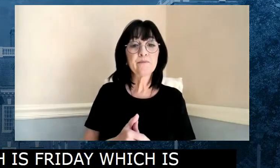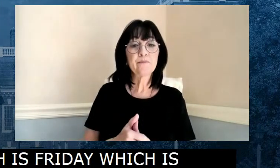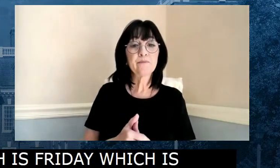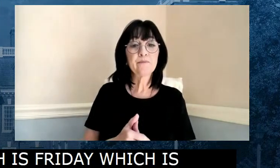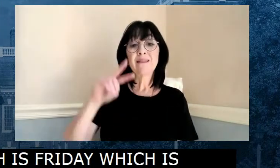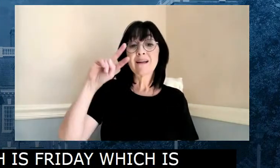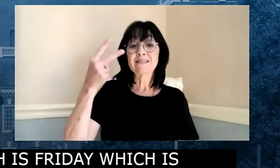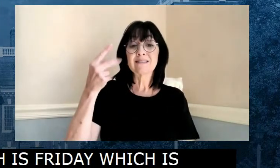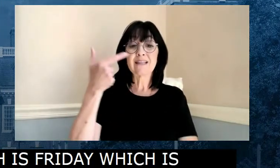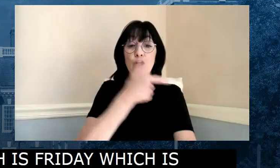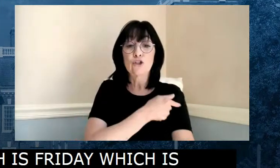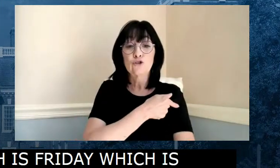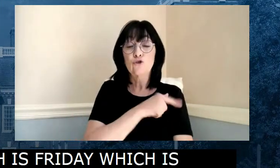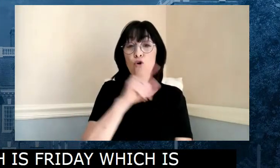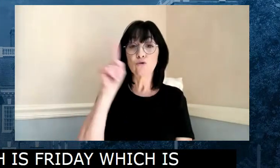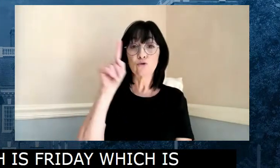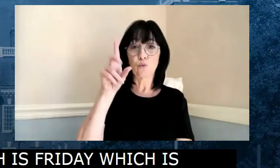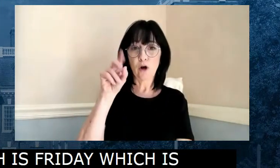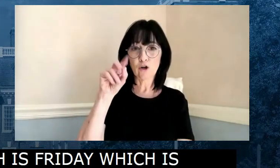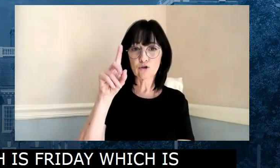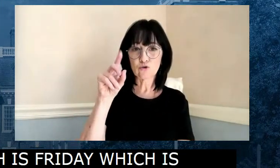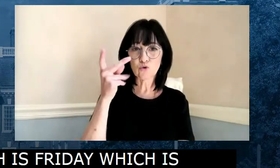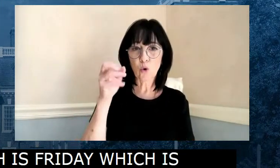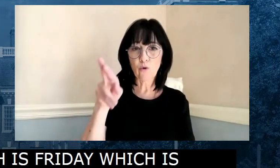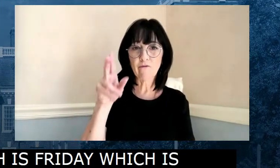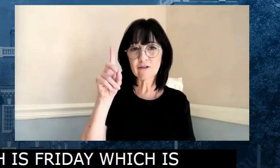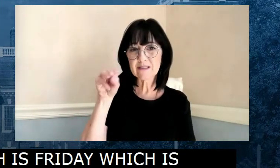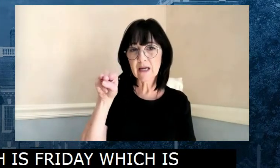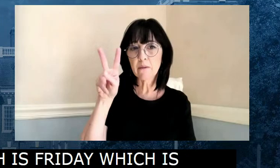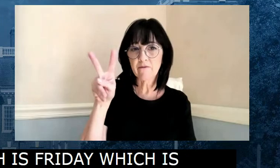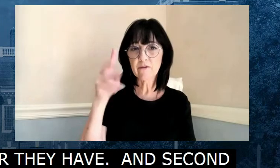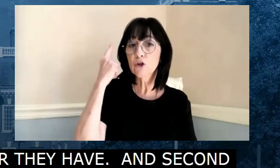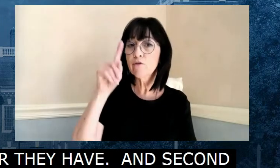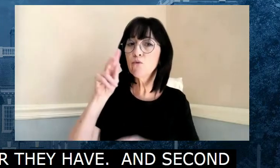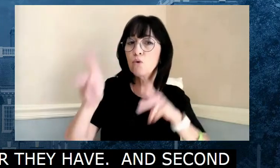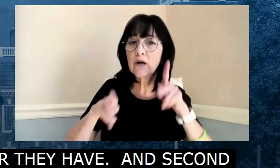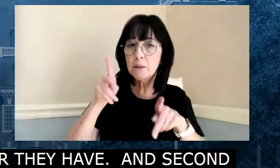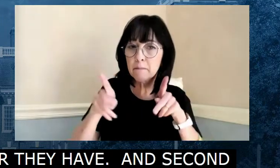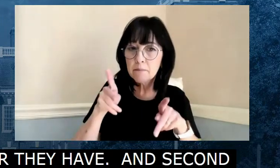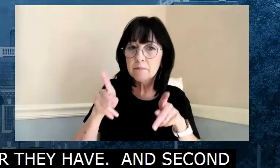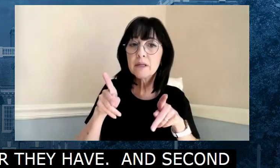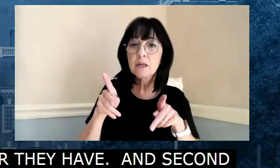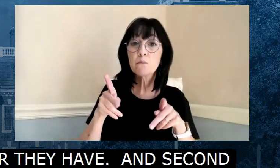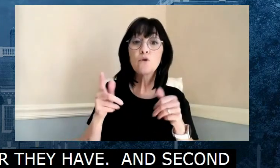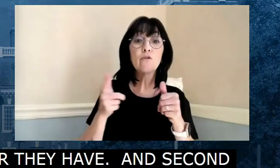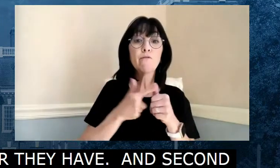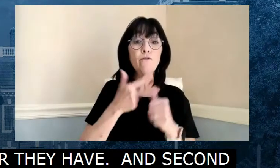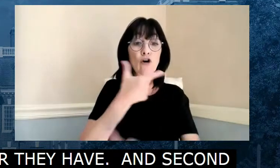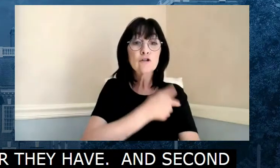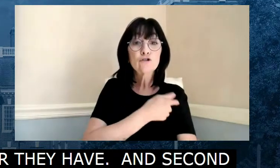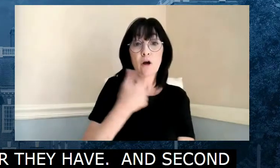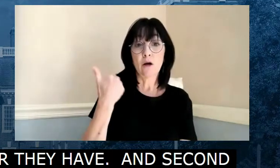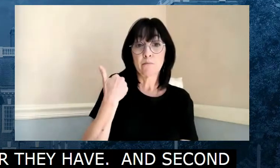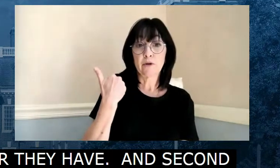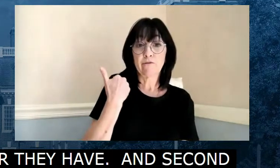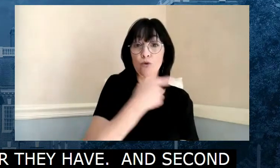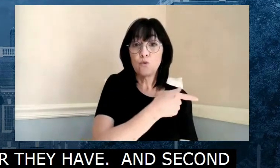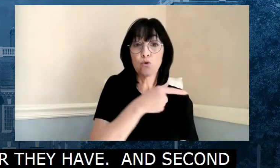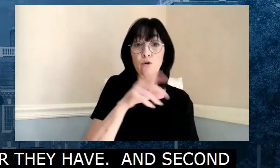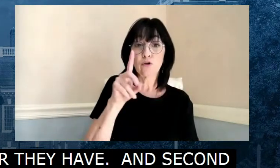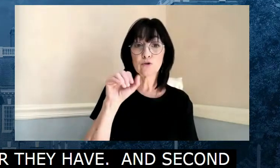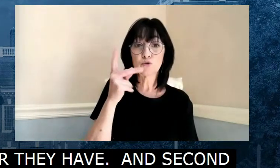coming up this weekend at the Dover DMV, which were for individuals that got their first shot out at the